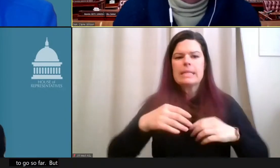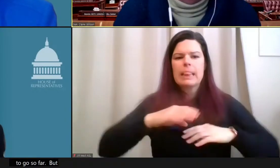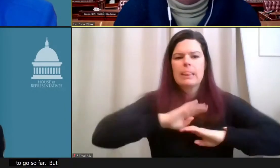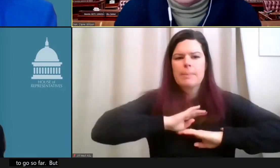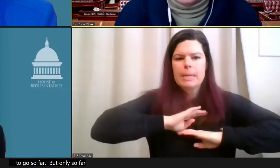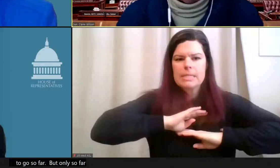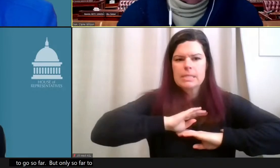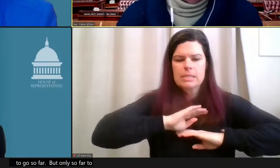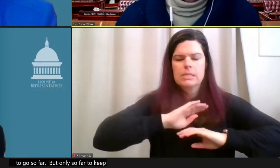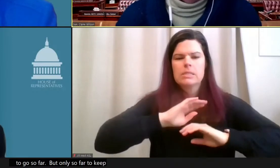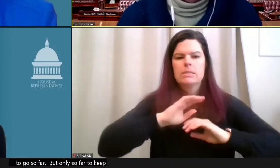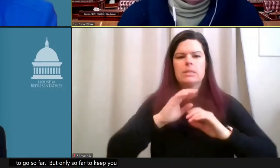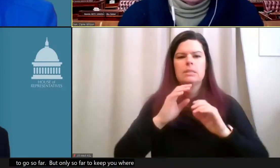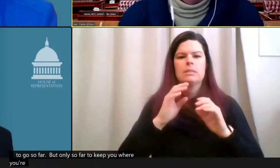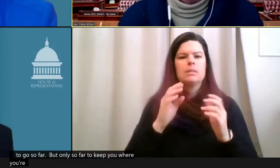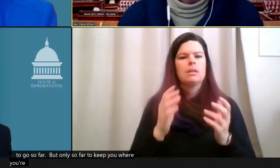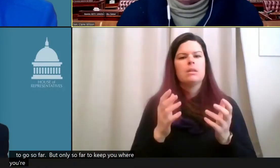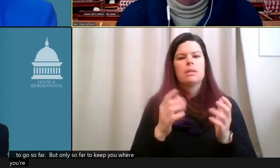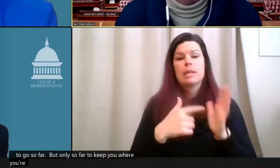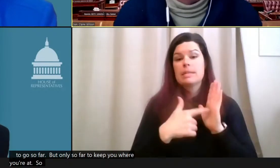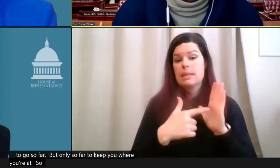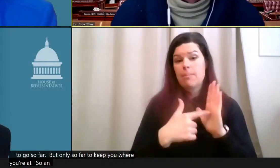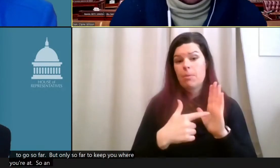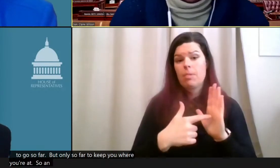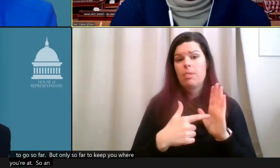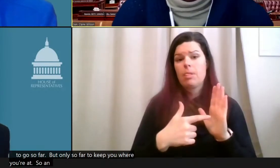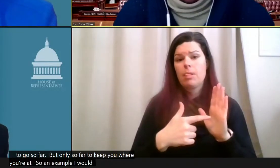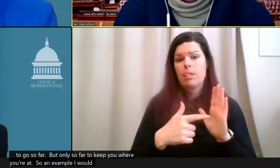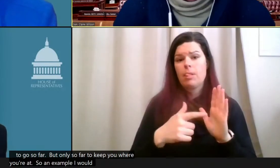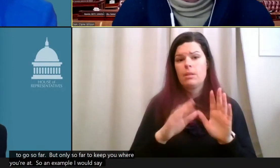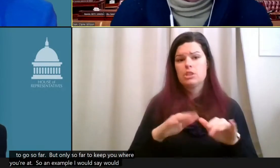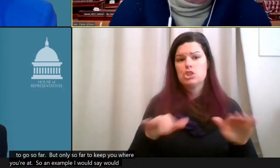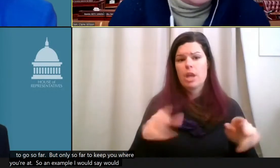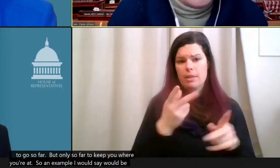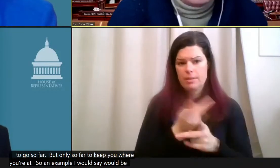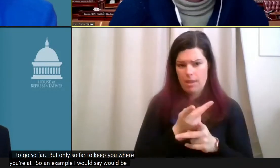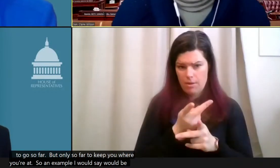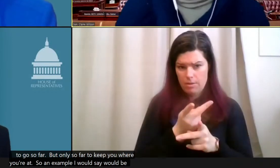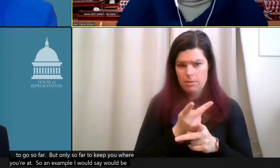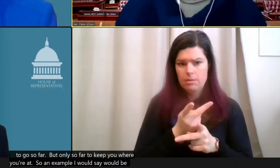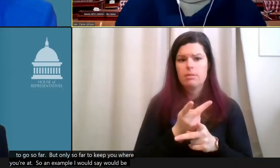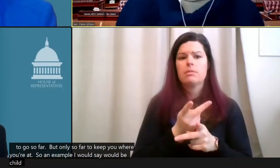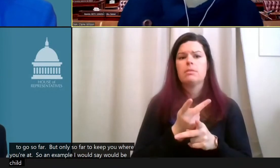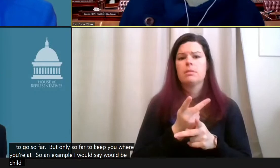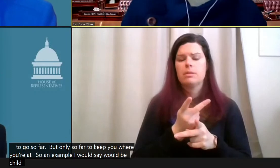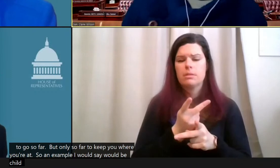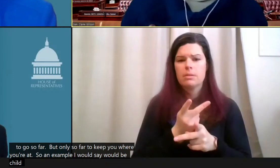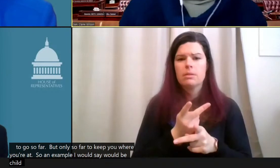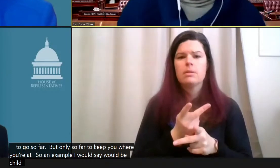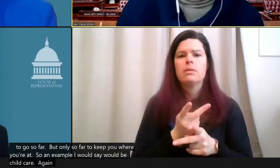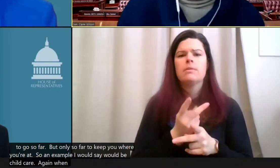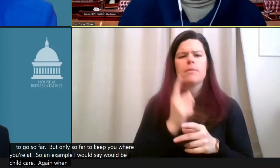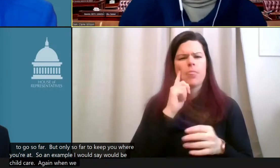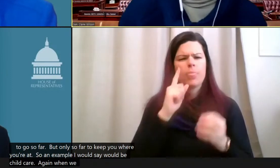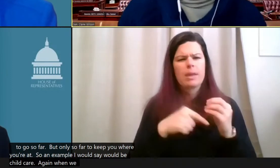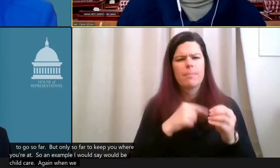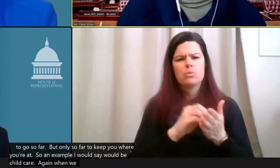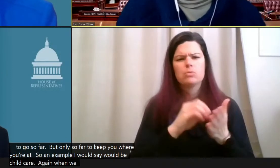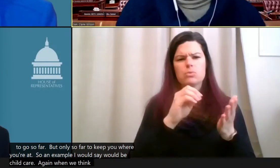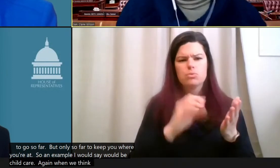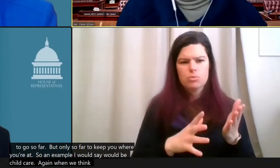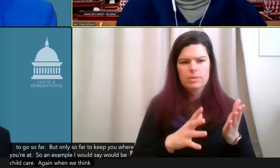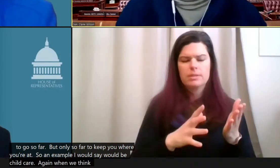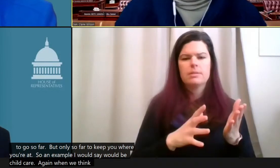keep you where you're at. So an example I would say would be childcare. Again, when we think about students